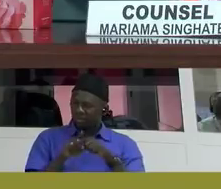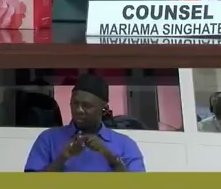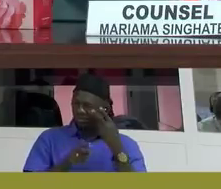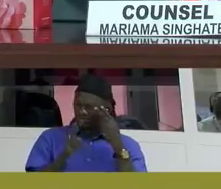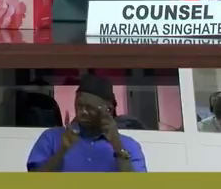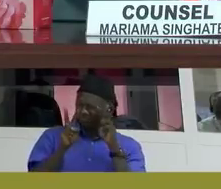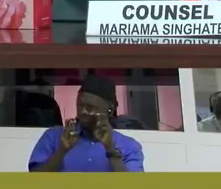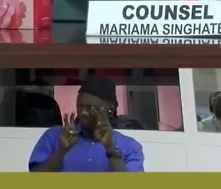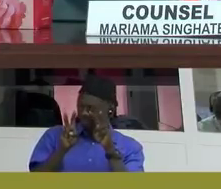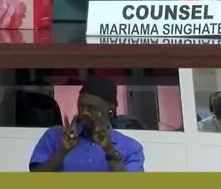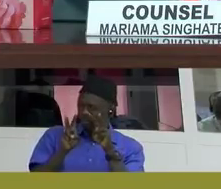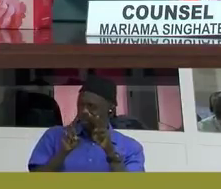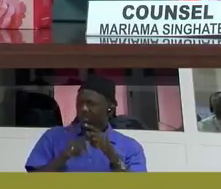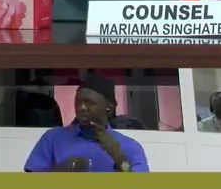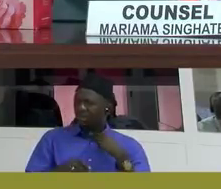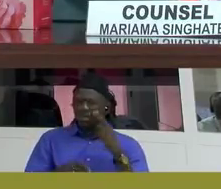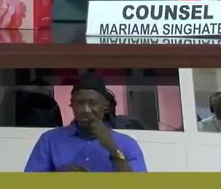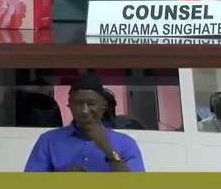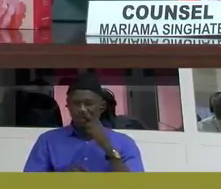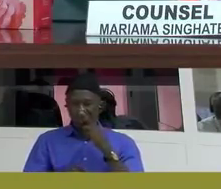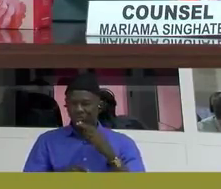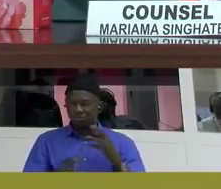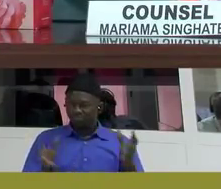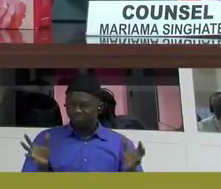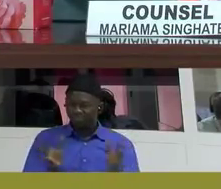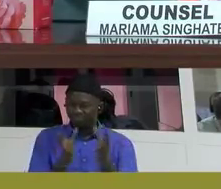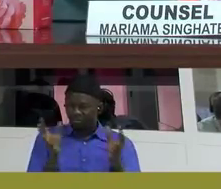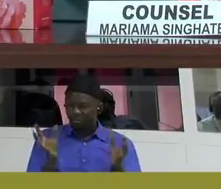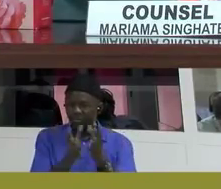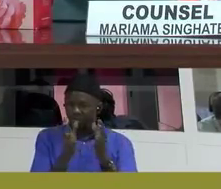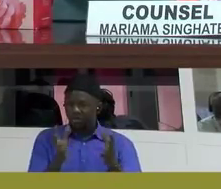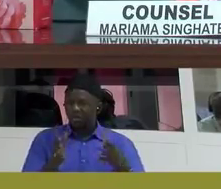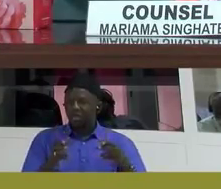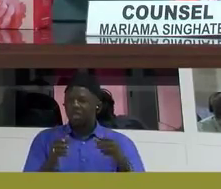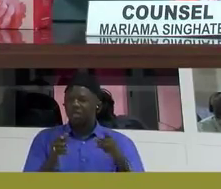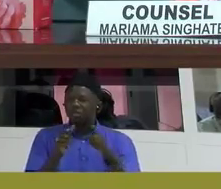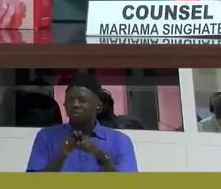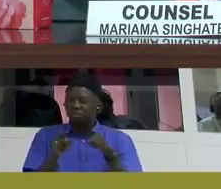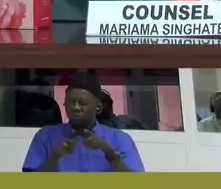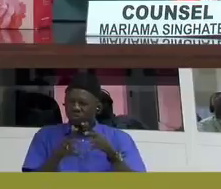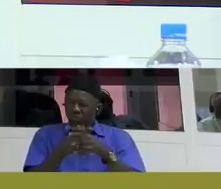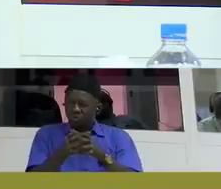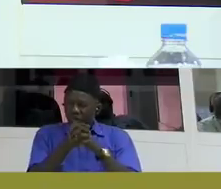They tried to mobilize a unity, a coalition,